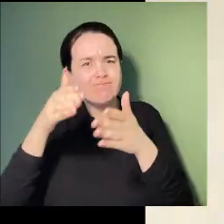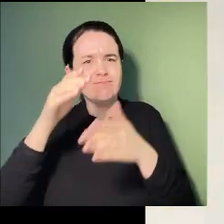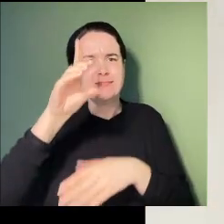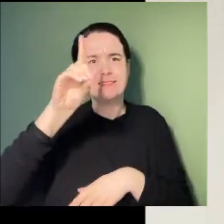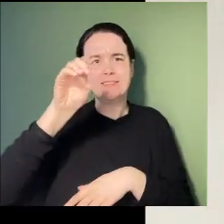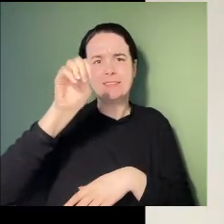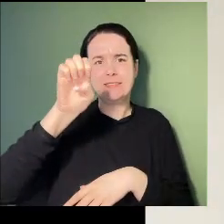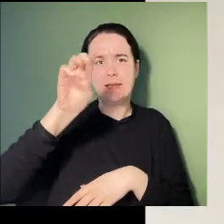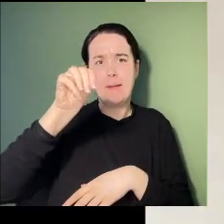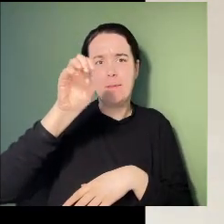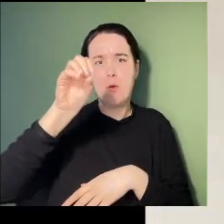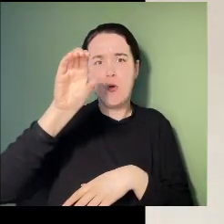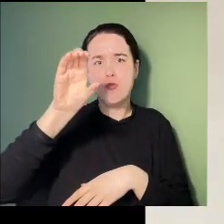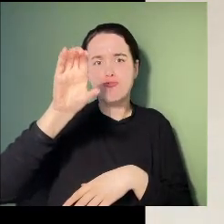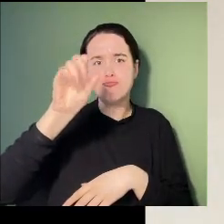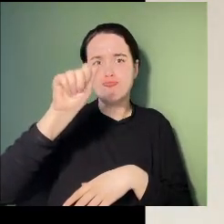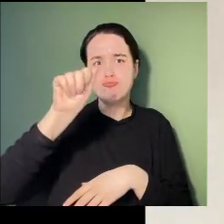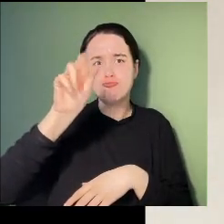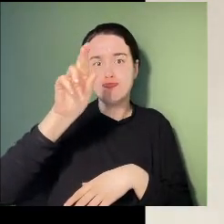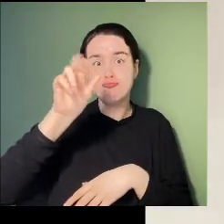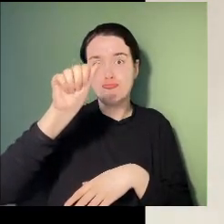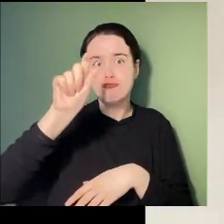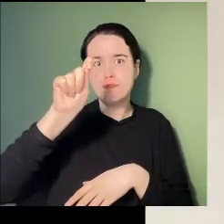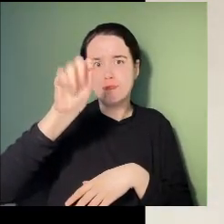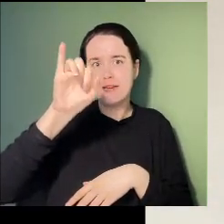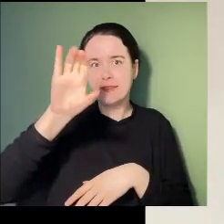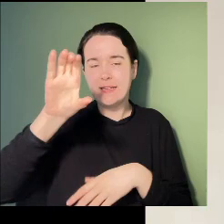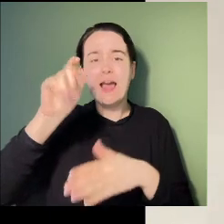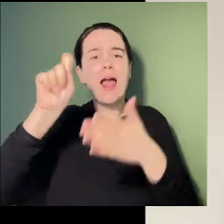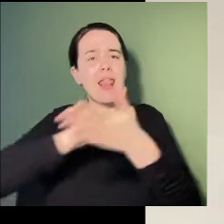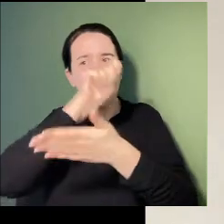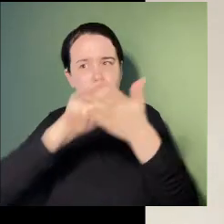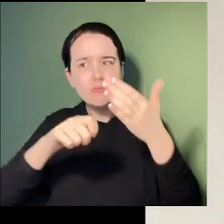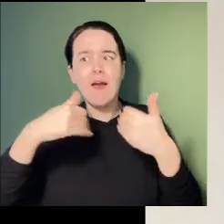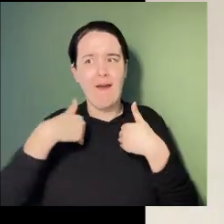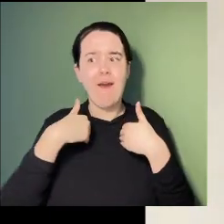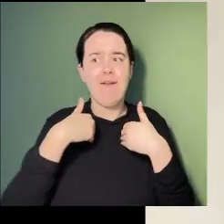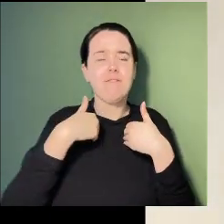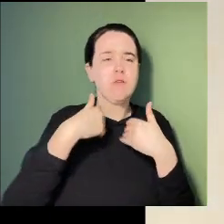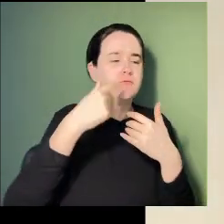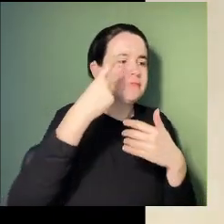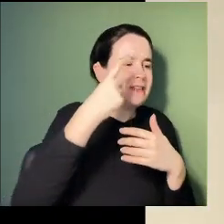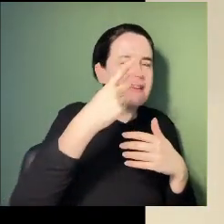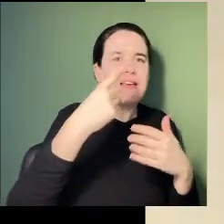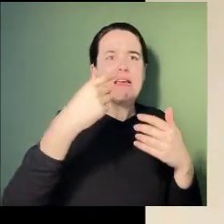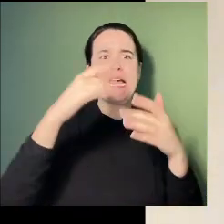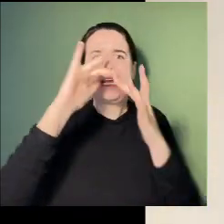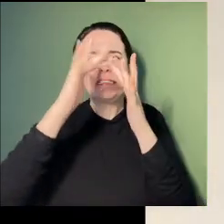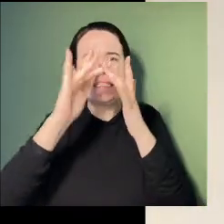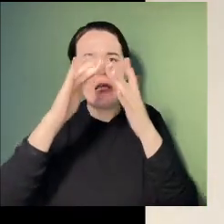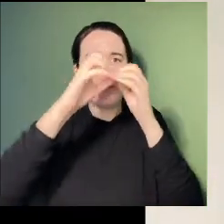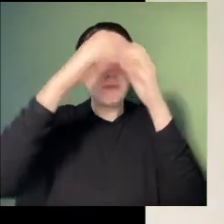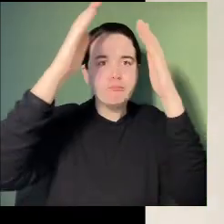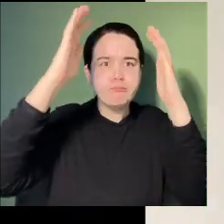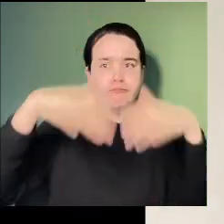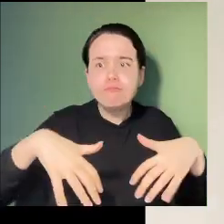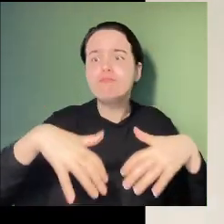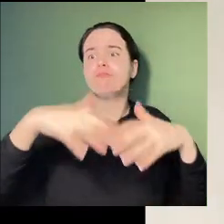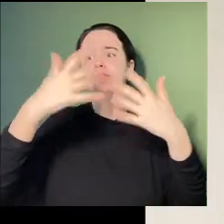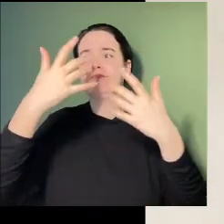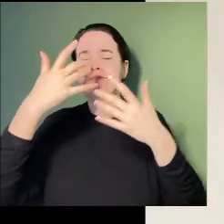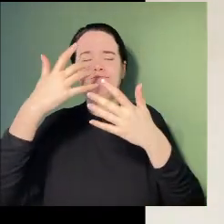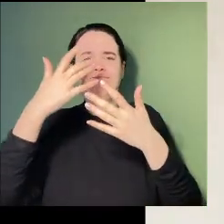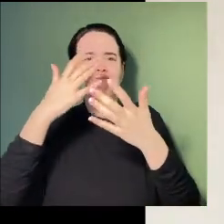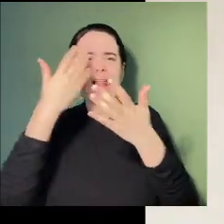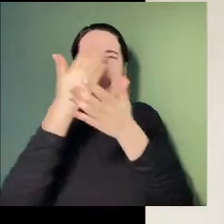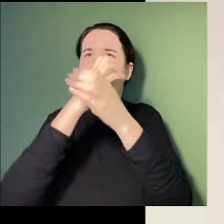in others, elections are mired with violence, internet shutdowns, voter suppression, a lack of transparency, and quite often mis- or